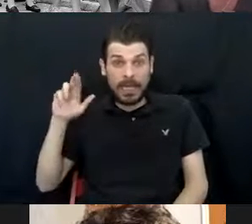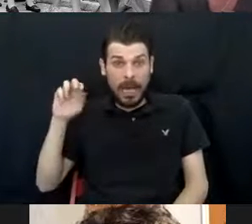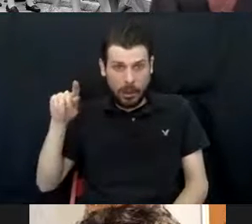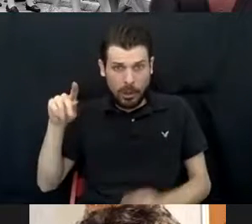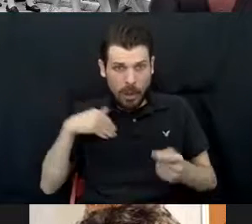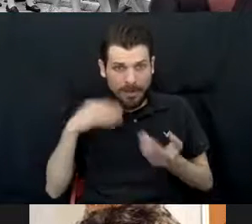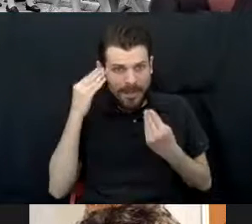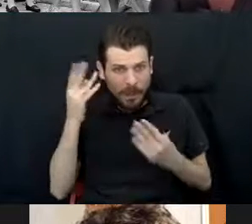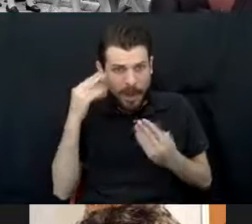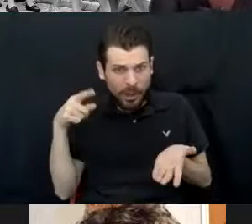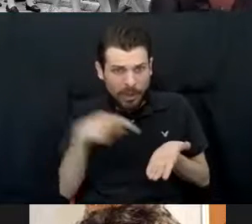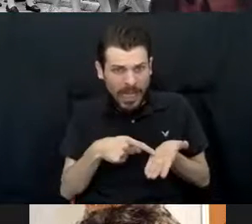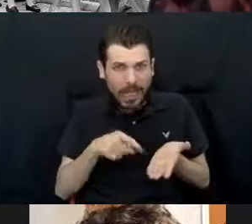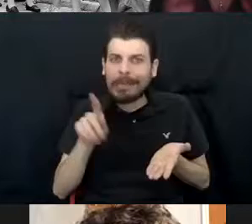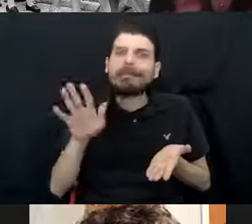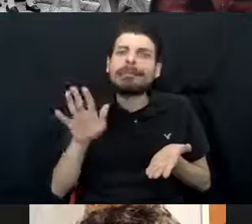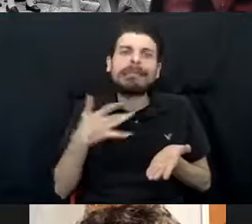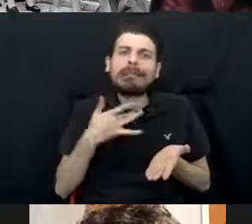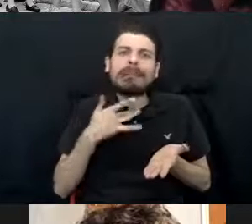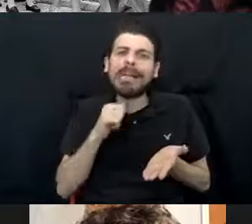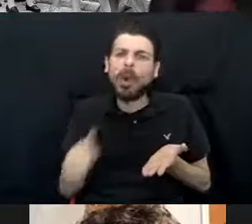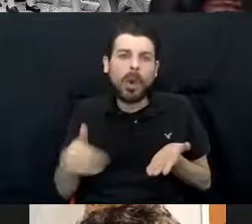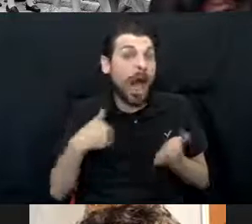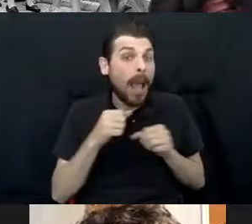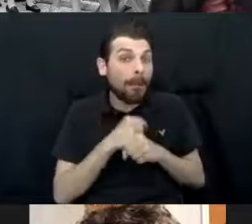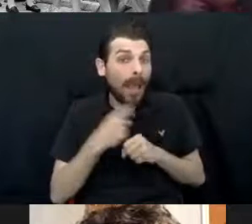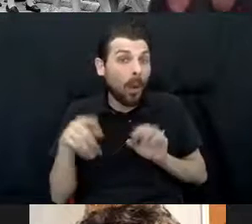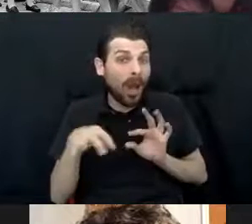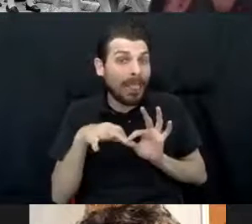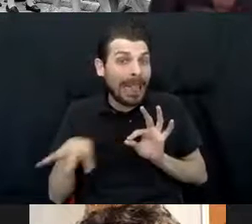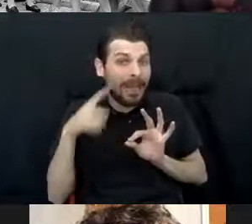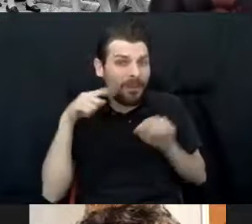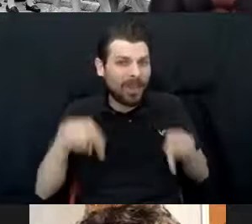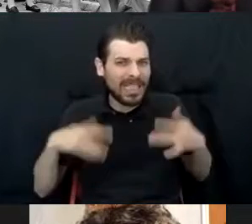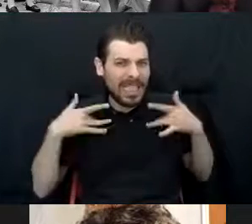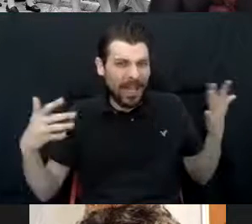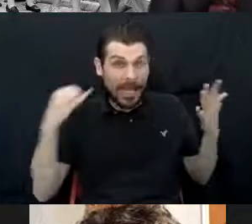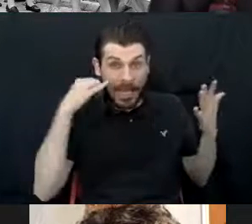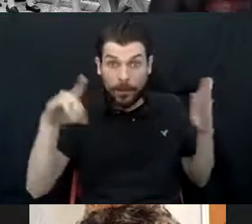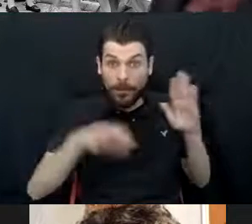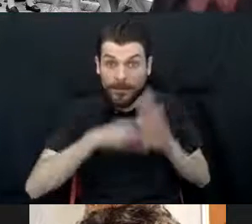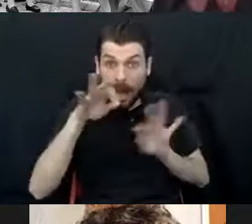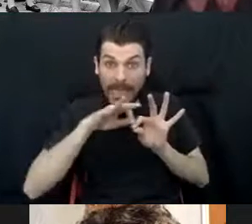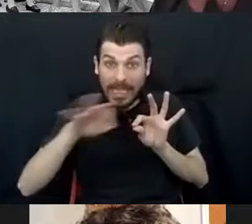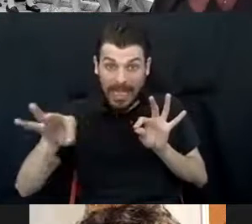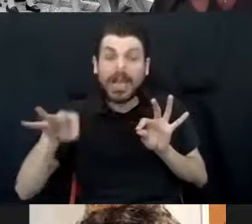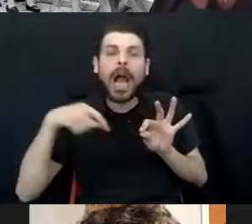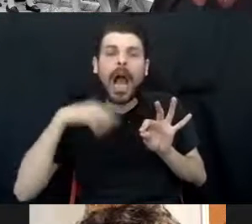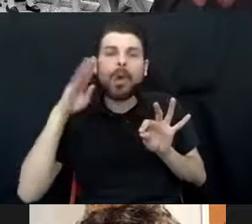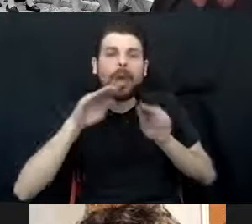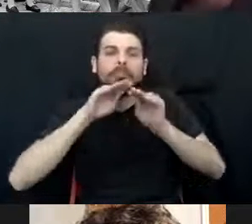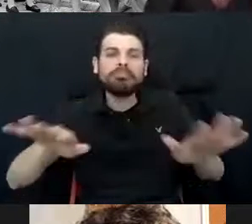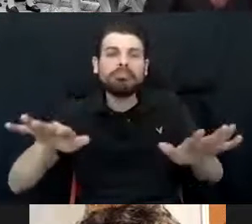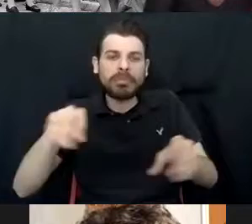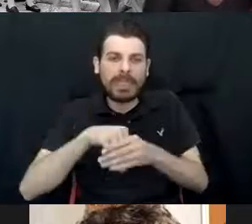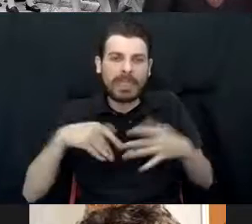of you right now? I don't. Because I made a link directly for this event. Oh. If you found this event, I'll make sure you get that link.